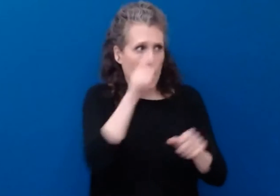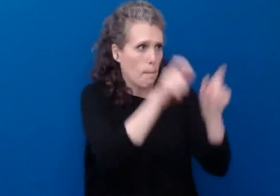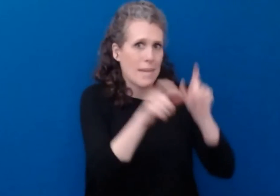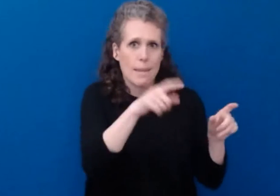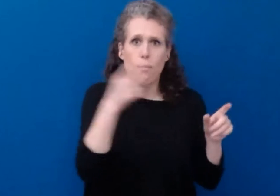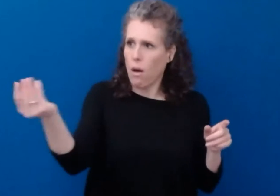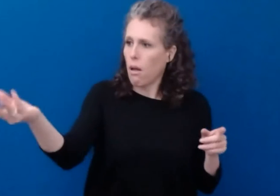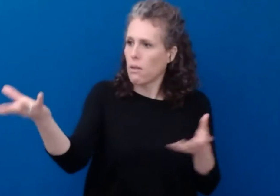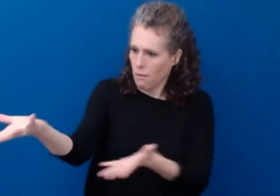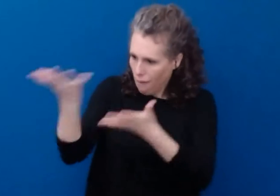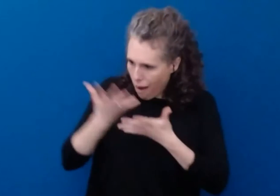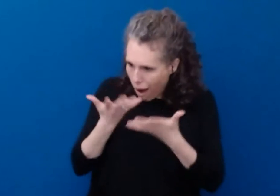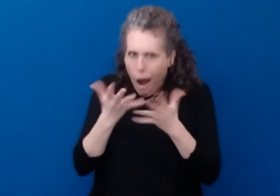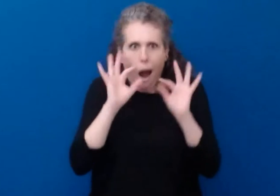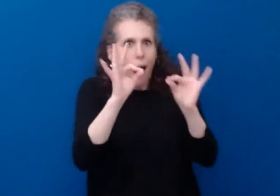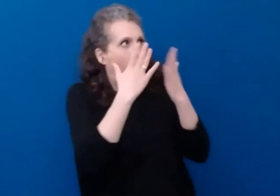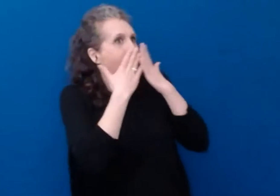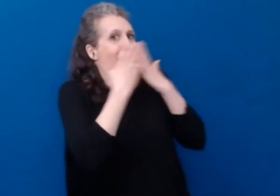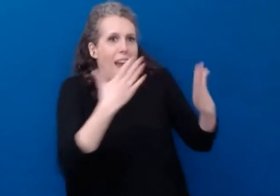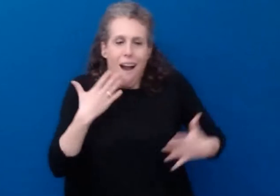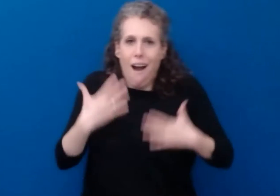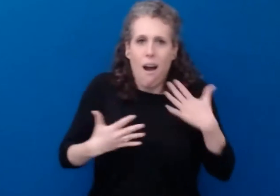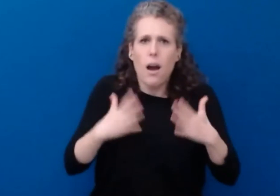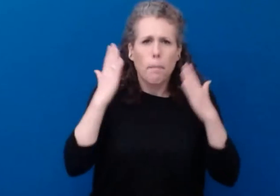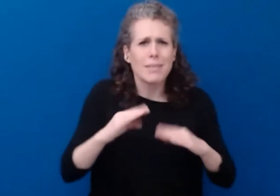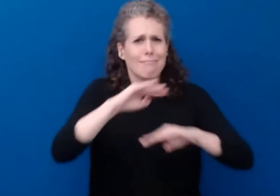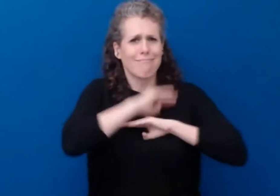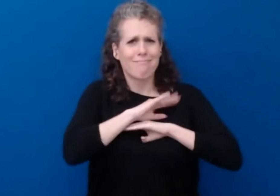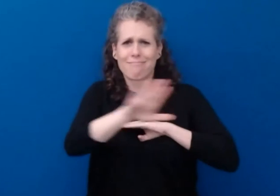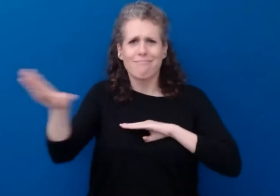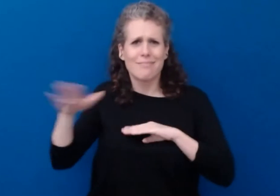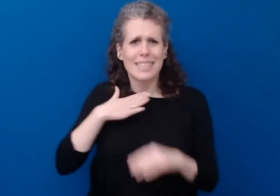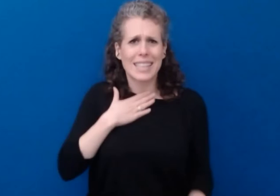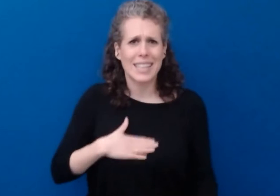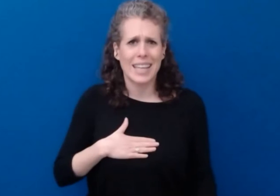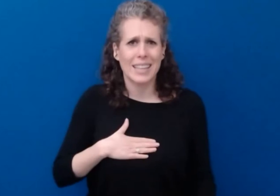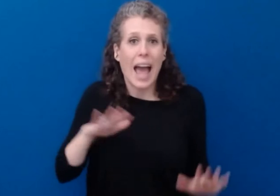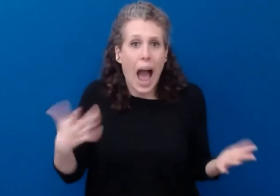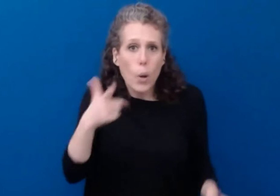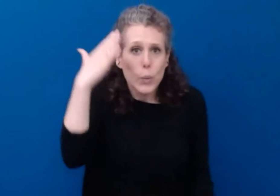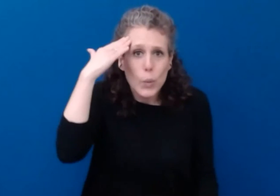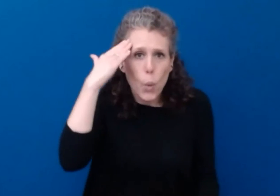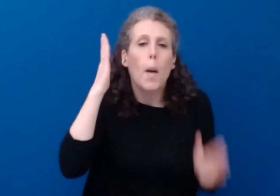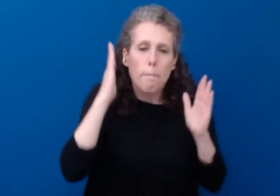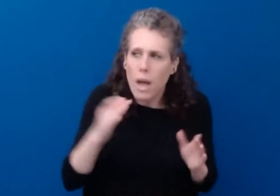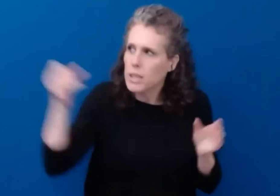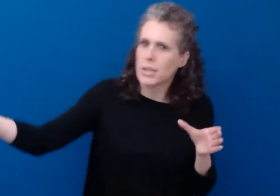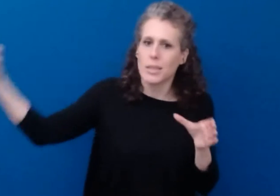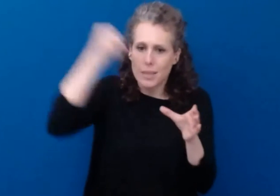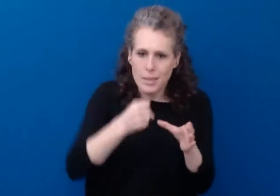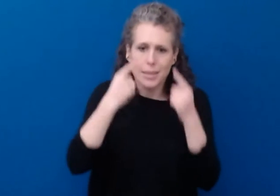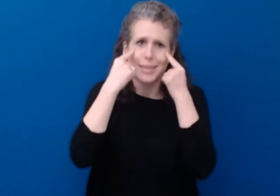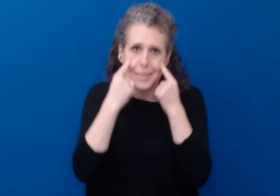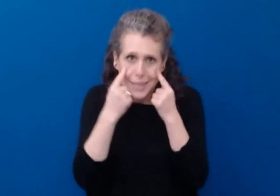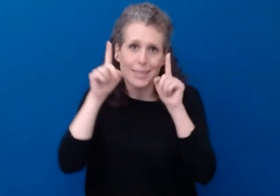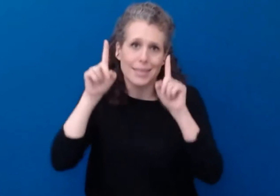then we need to make sure that it is meeting the user needs, which means we need to test it with users, or better still, start talking